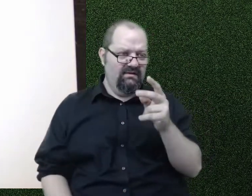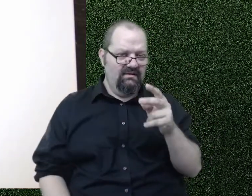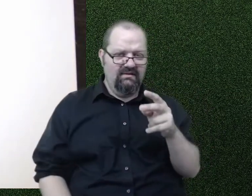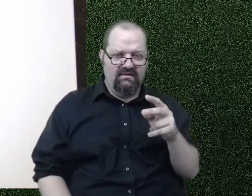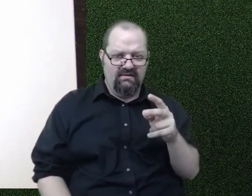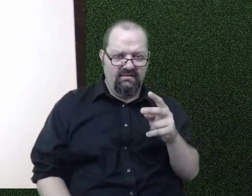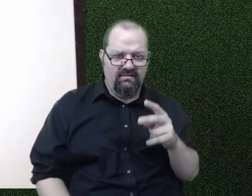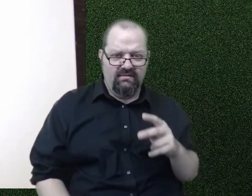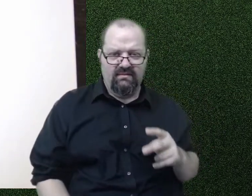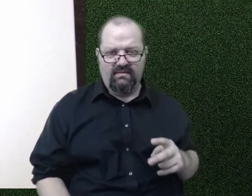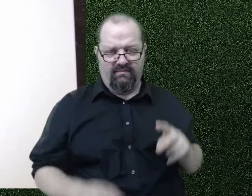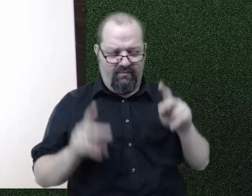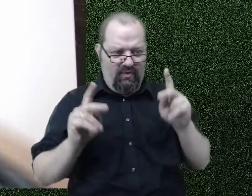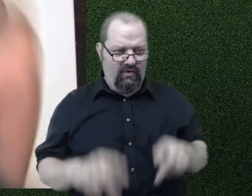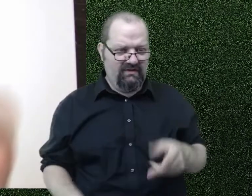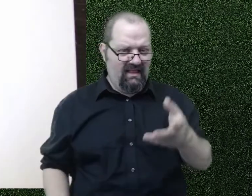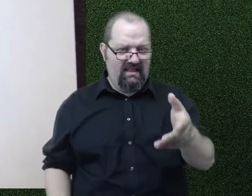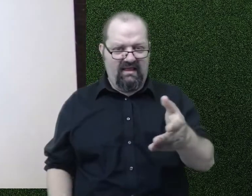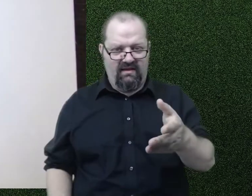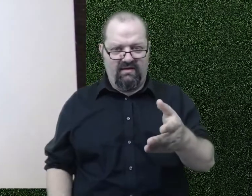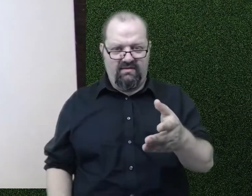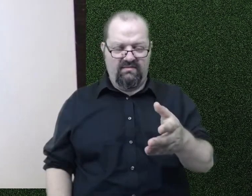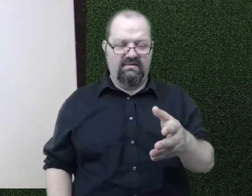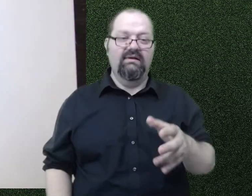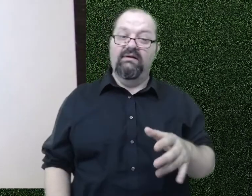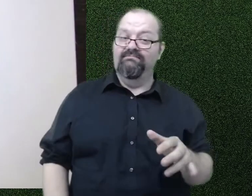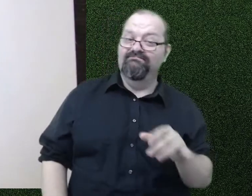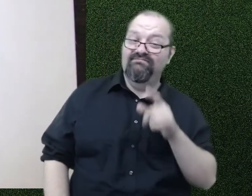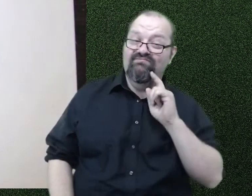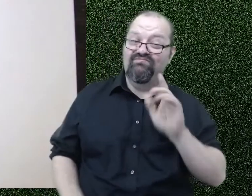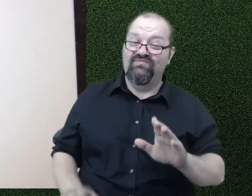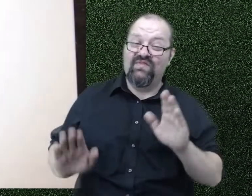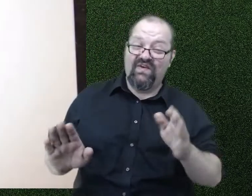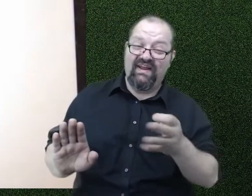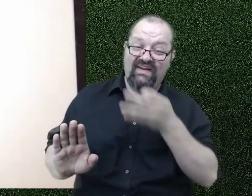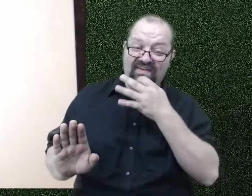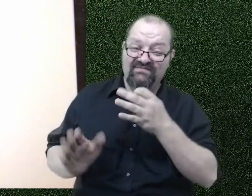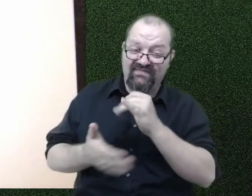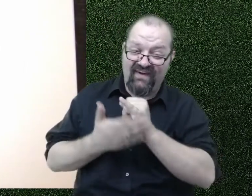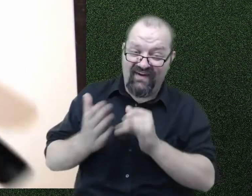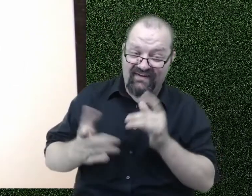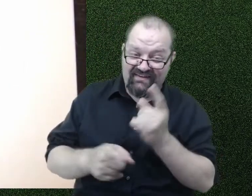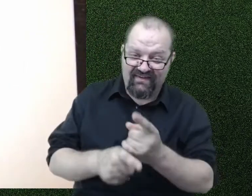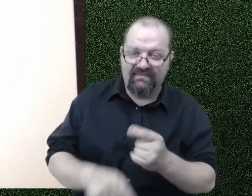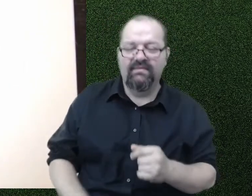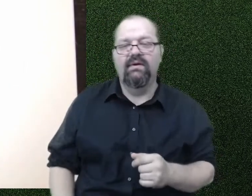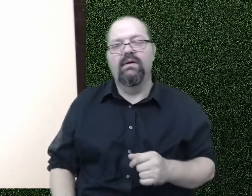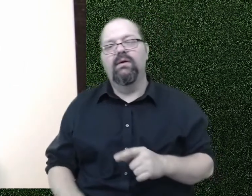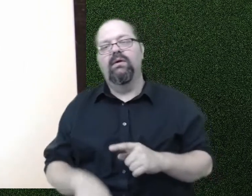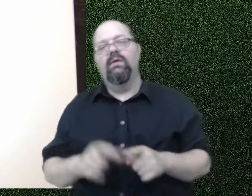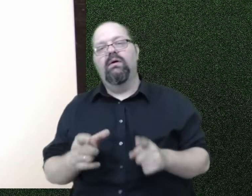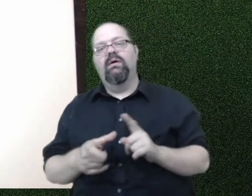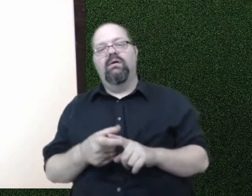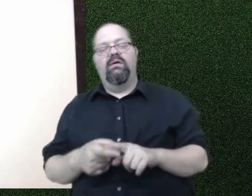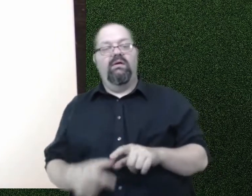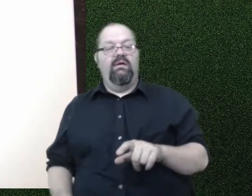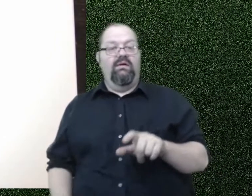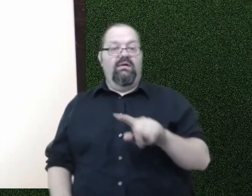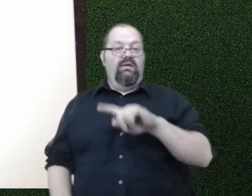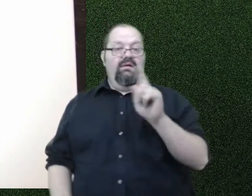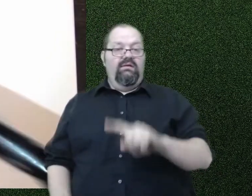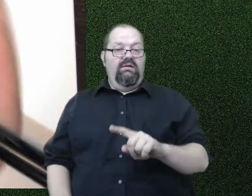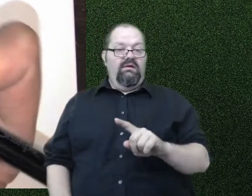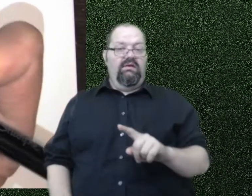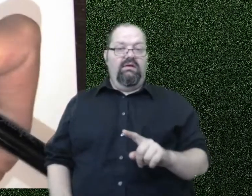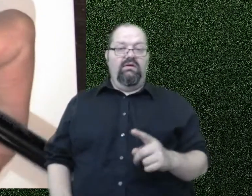Maybe that's me. See, that's how great an artist I am. Okay. And the z-axis is going in the direction of